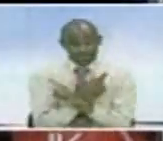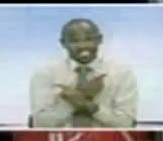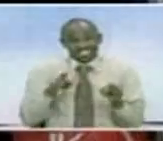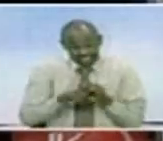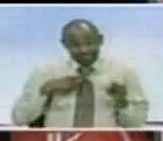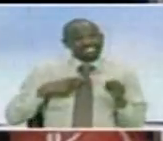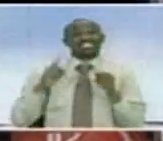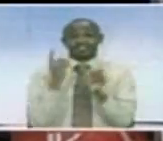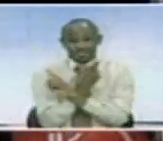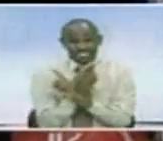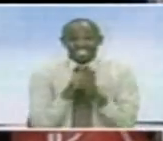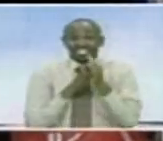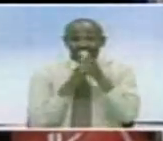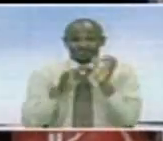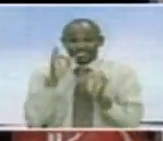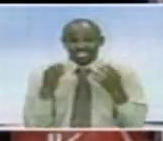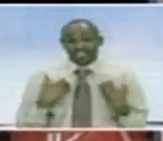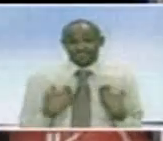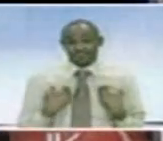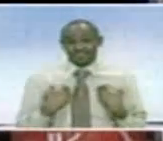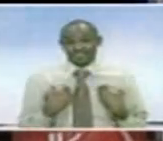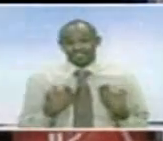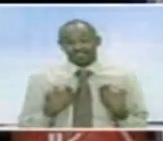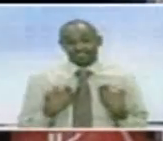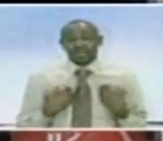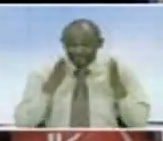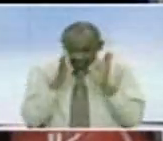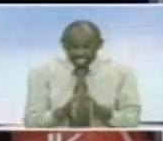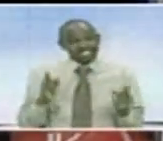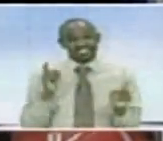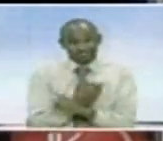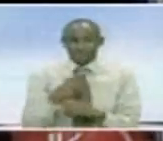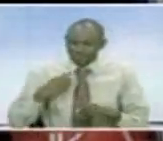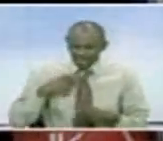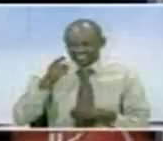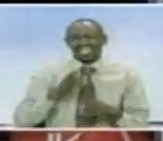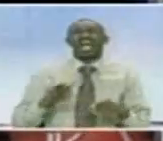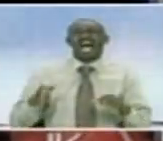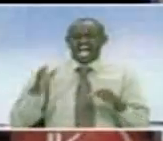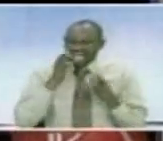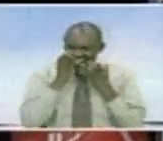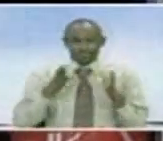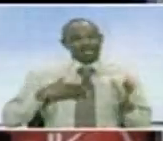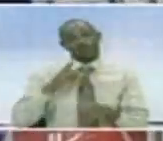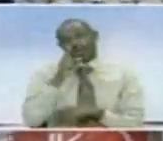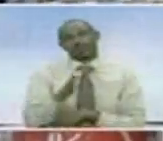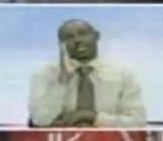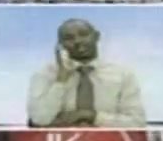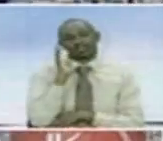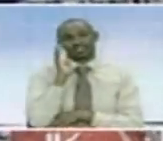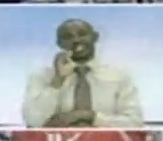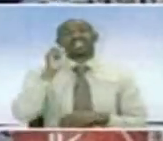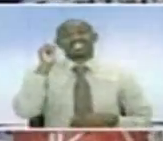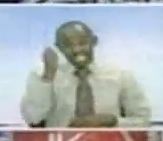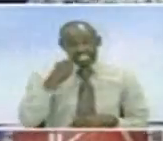in our leadership styles and in our personalities. That will be my blanket answer, because Kenyans are not entitled